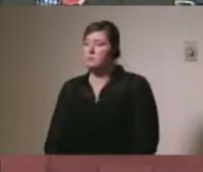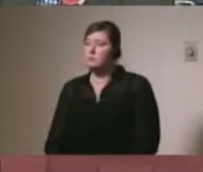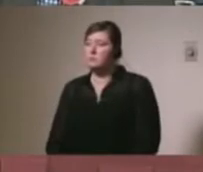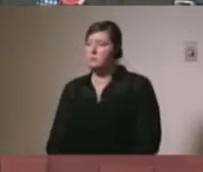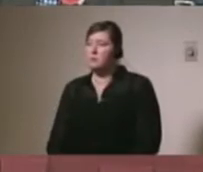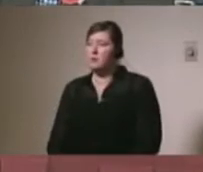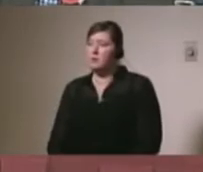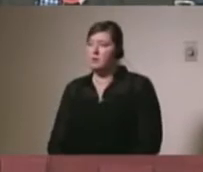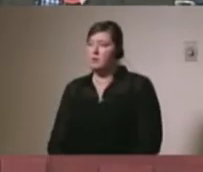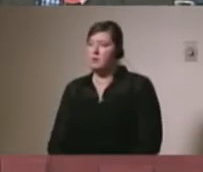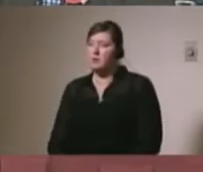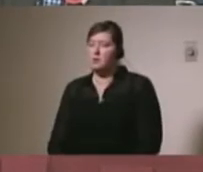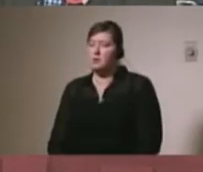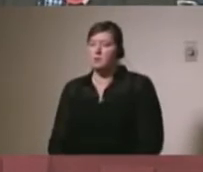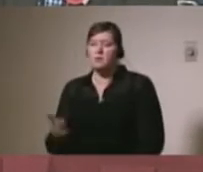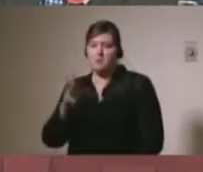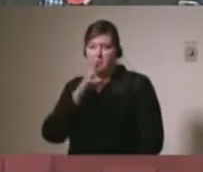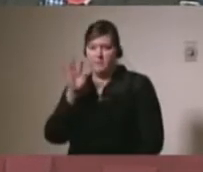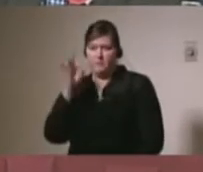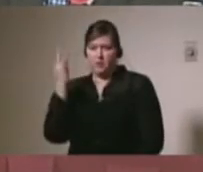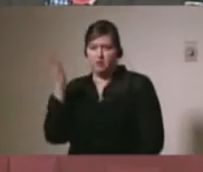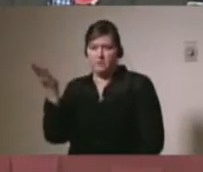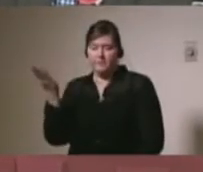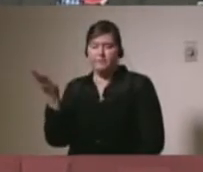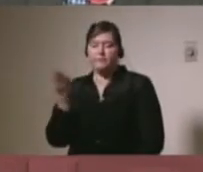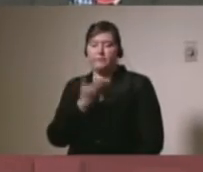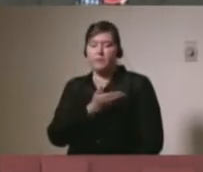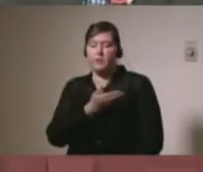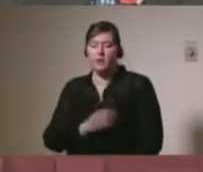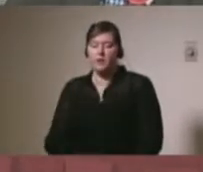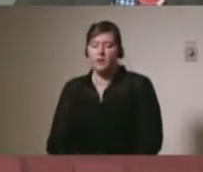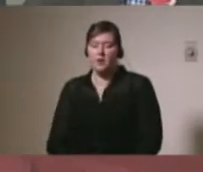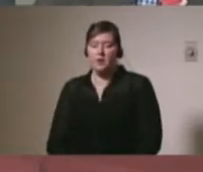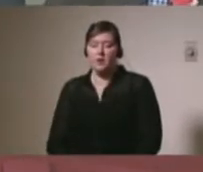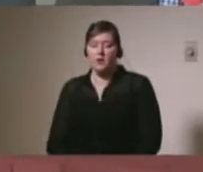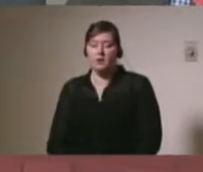Les syndicats en Italie. The Italian union